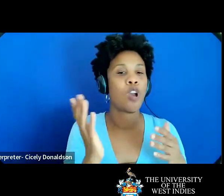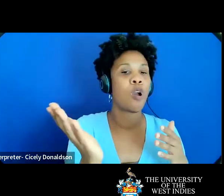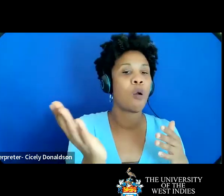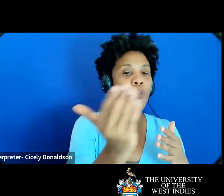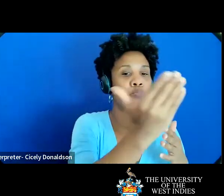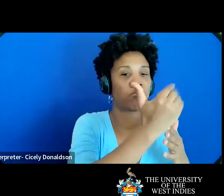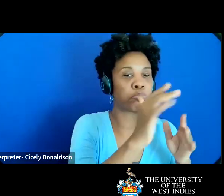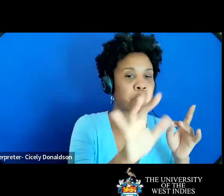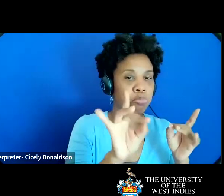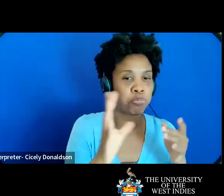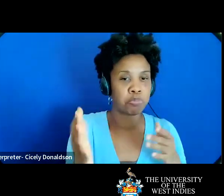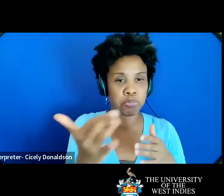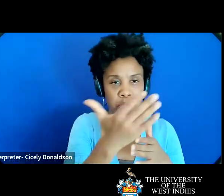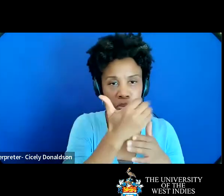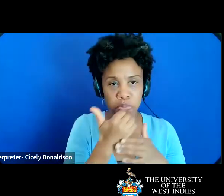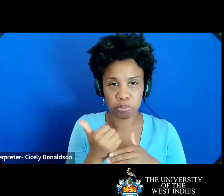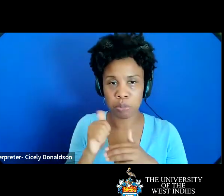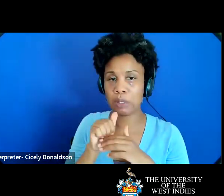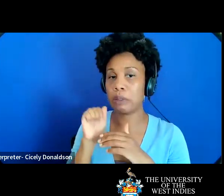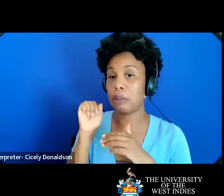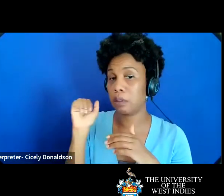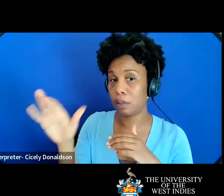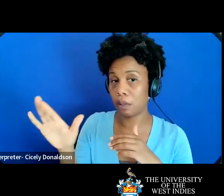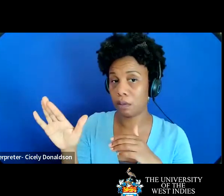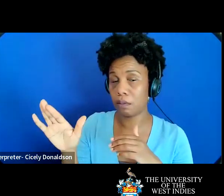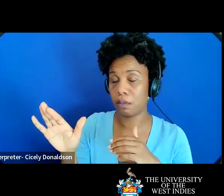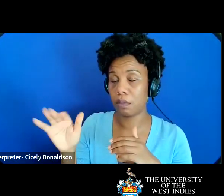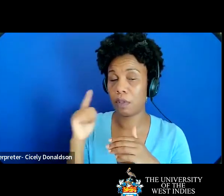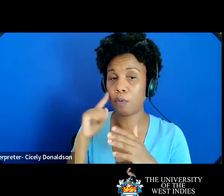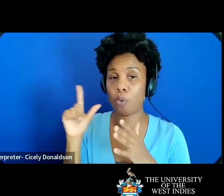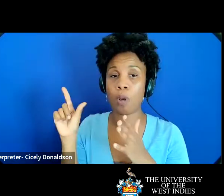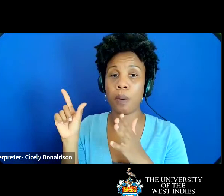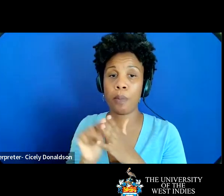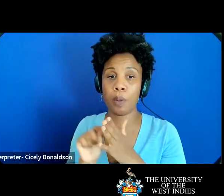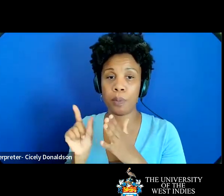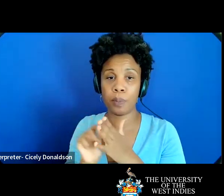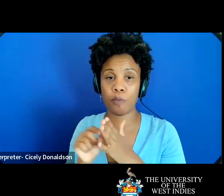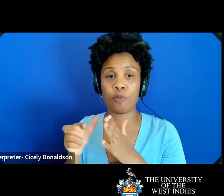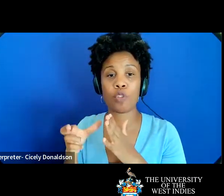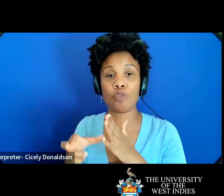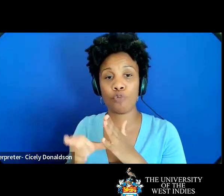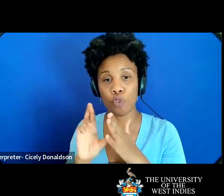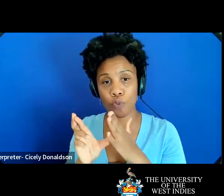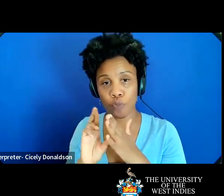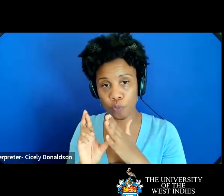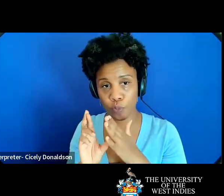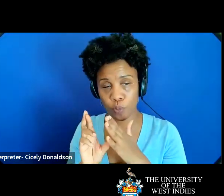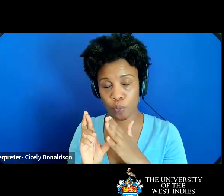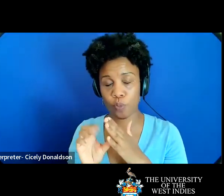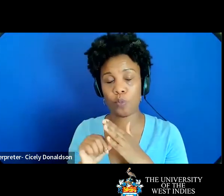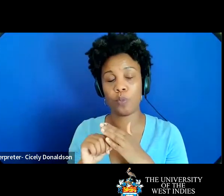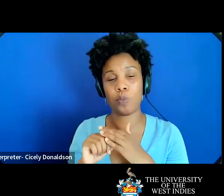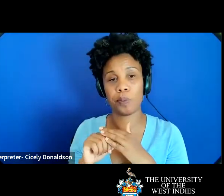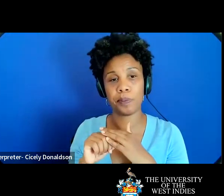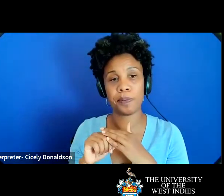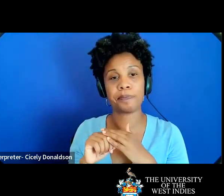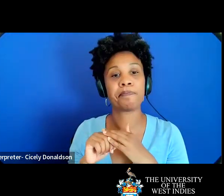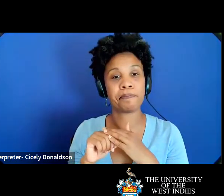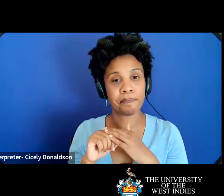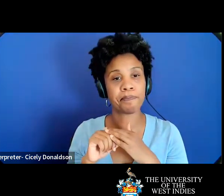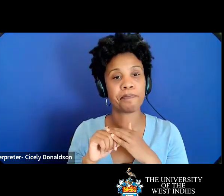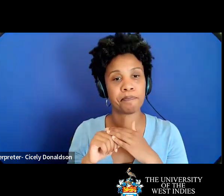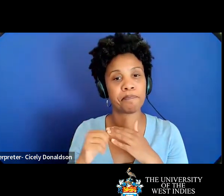those and sending them to the publisher for review, and then we will take it from